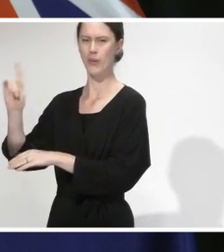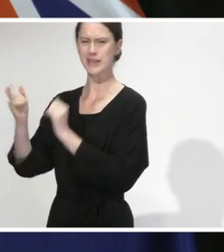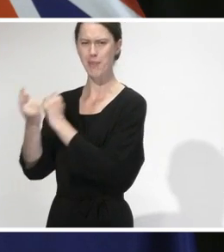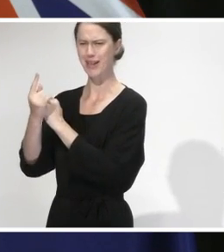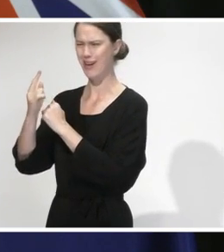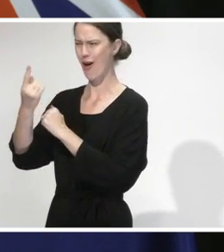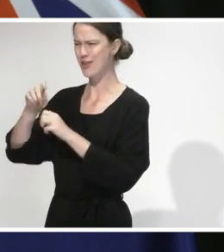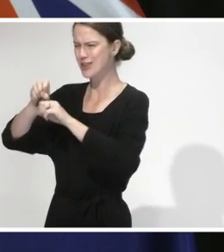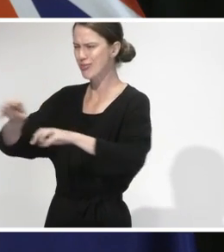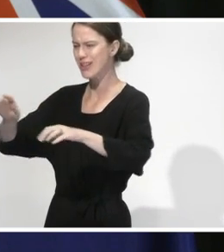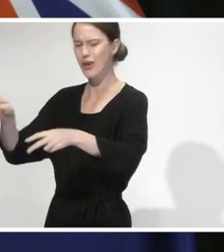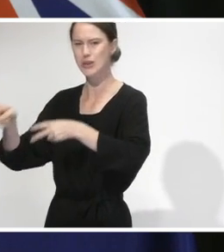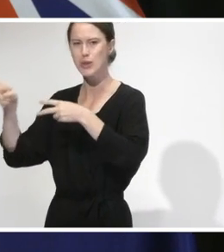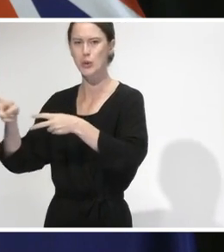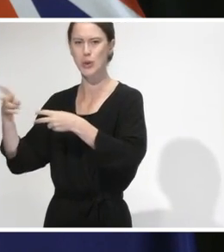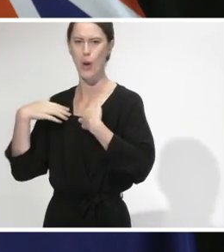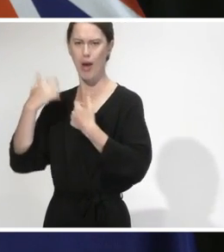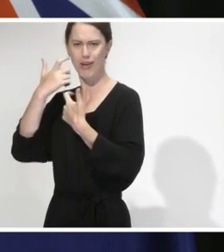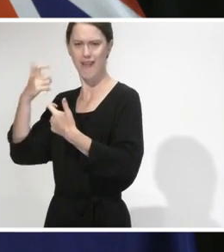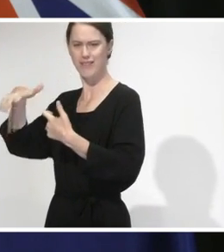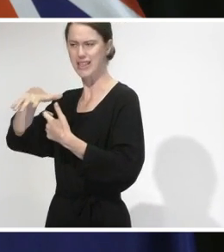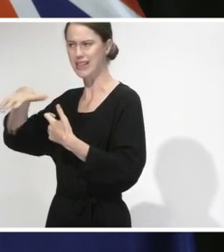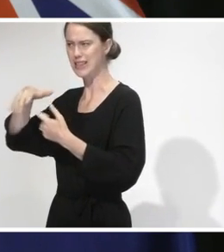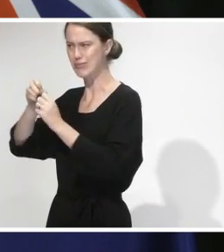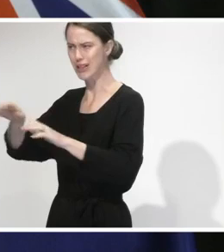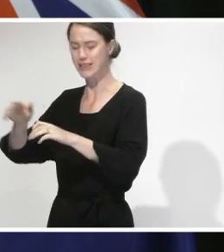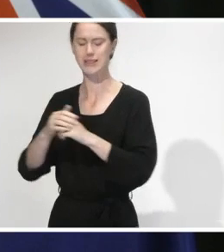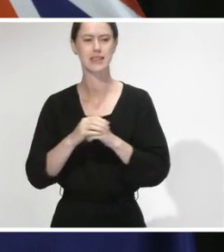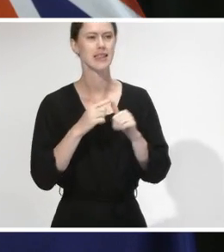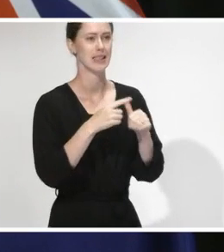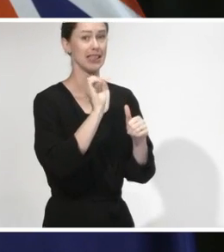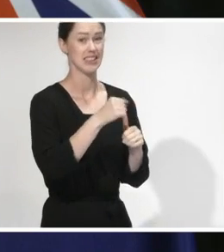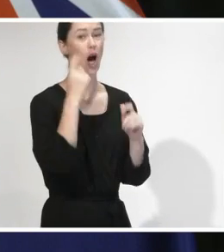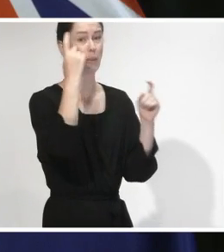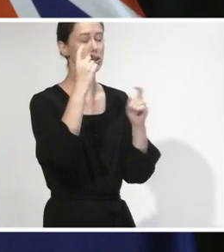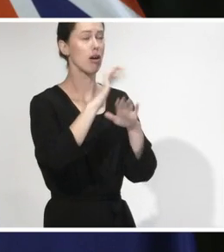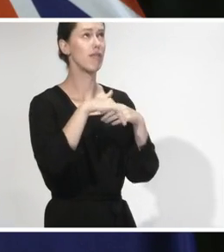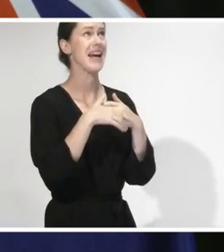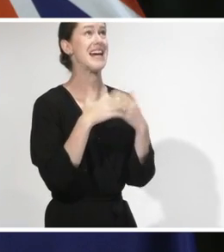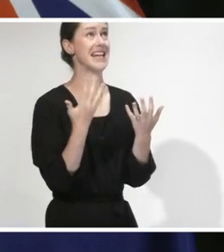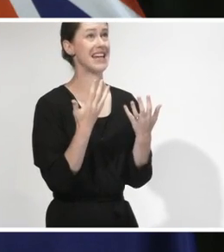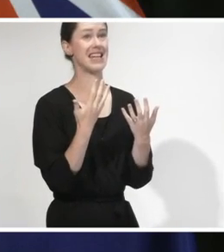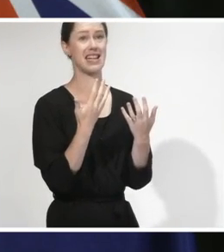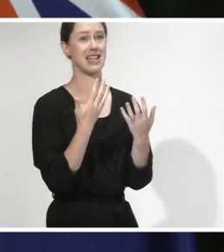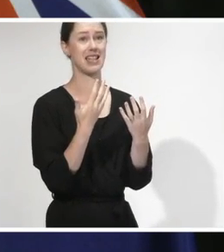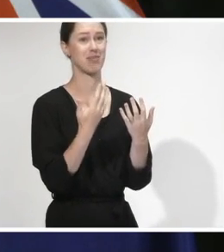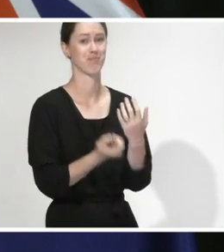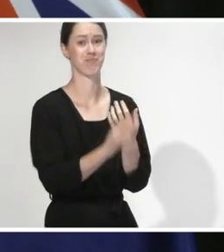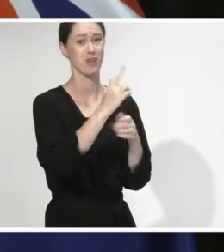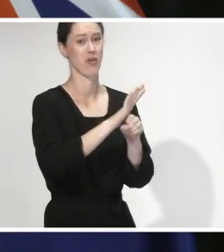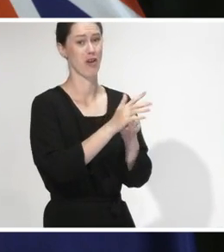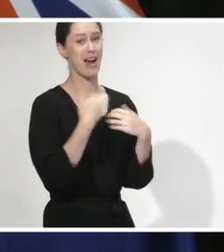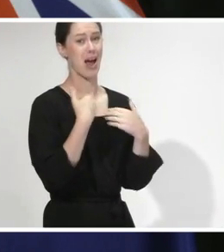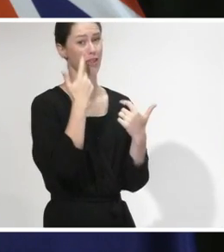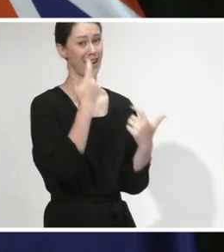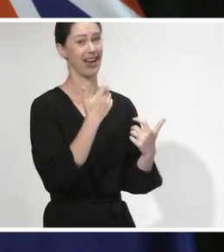within hospitals or other healthcare facilities? Yes, thanks for that. Well, I'm concerned about any case in a healthcare worker, particularly where